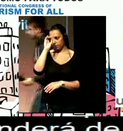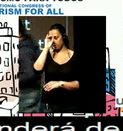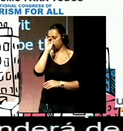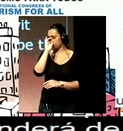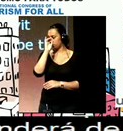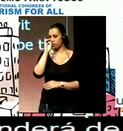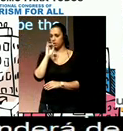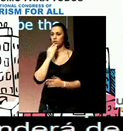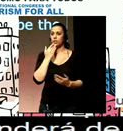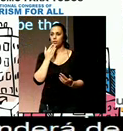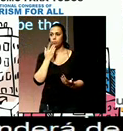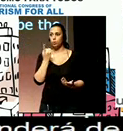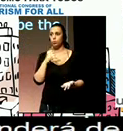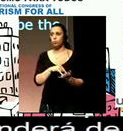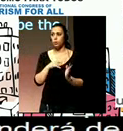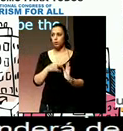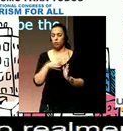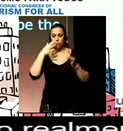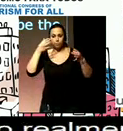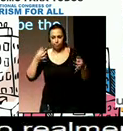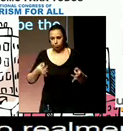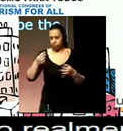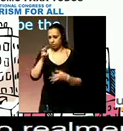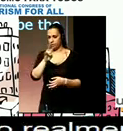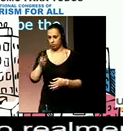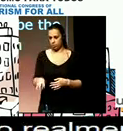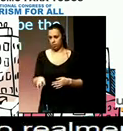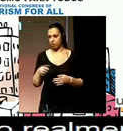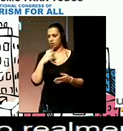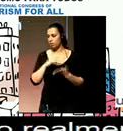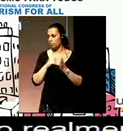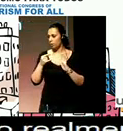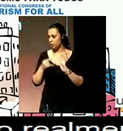be the same. Each requires its own unique solution.